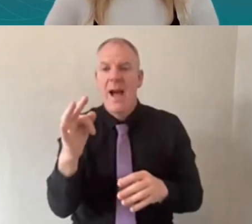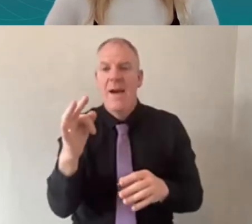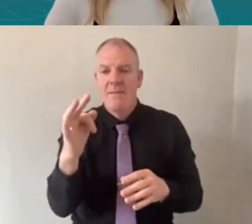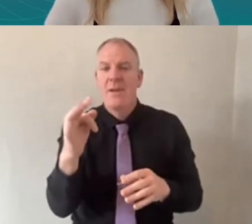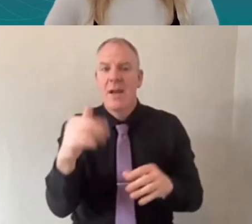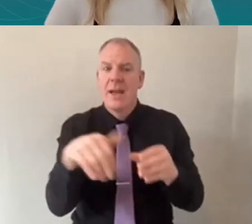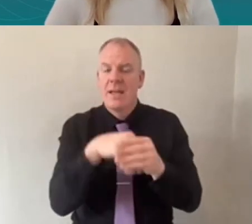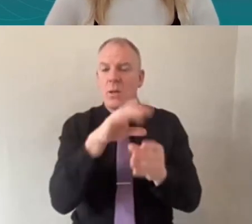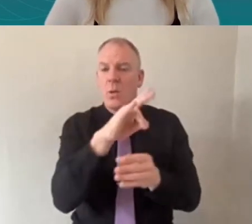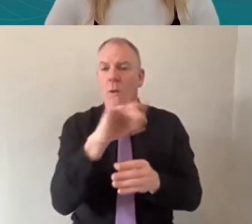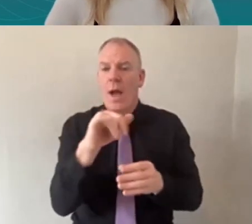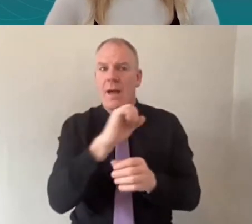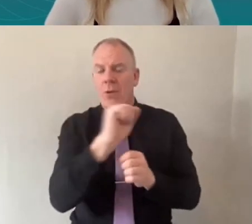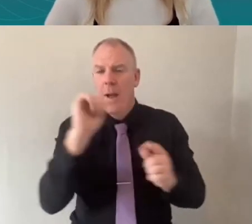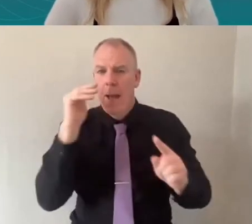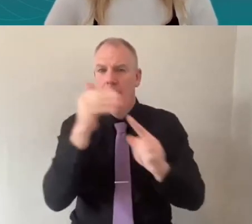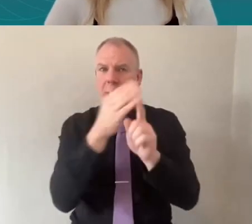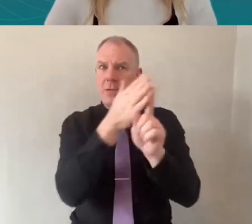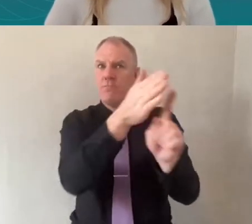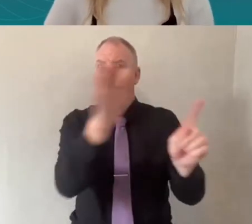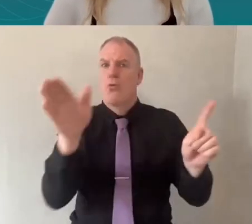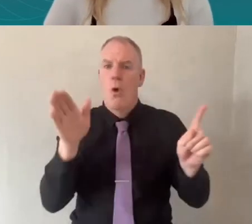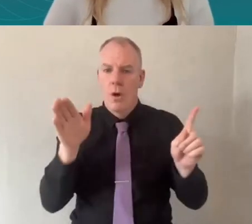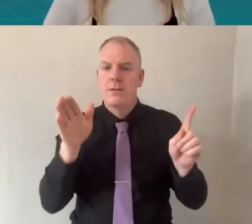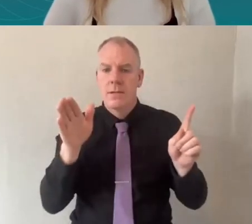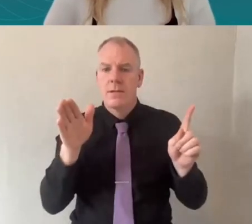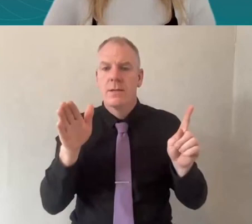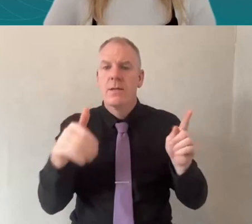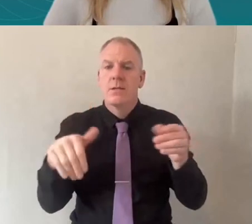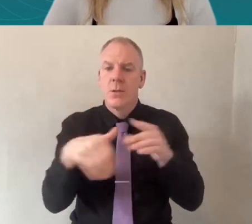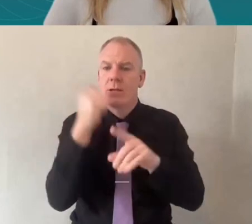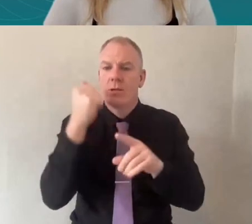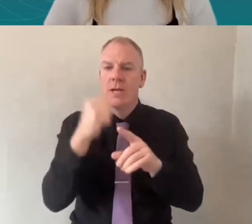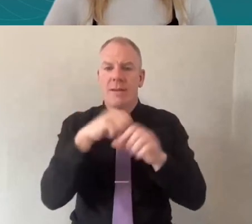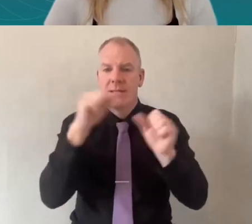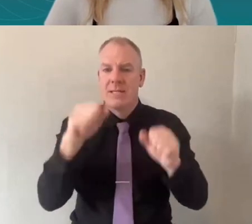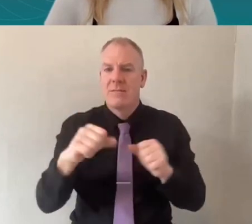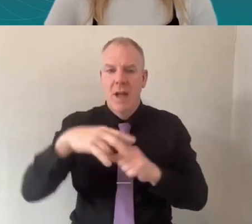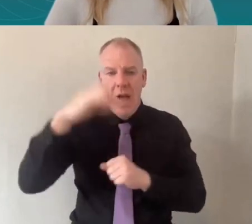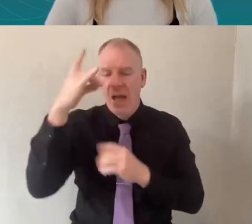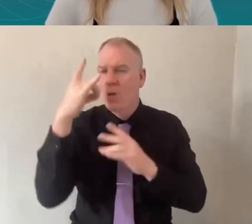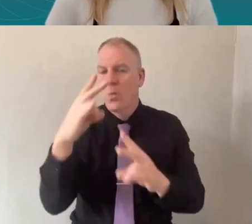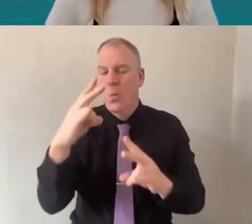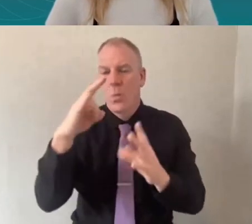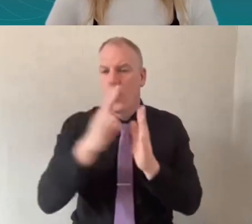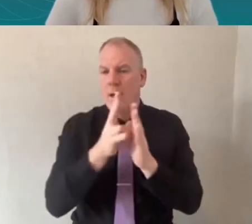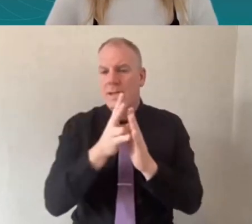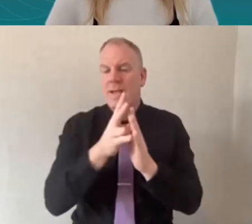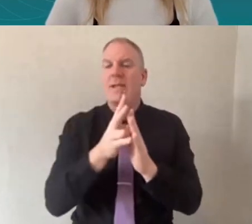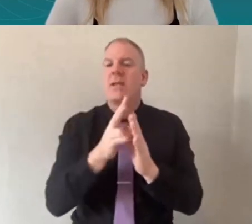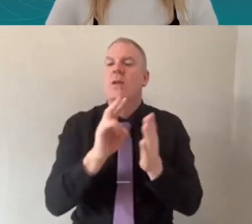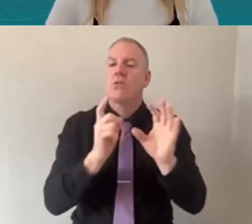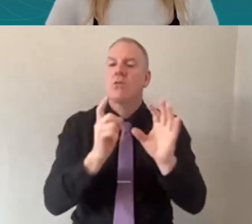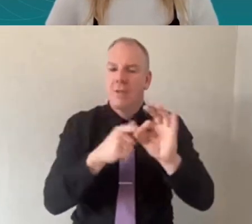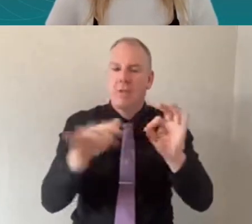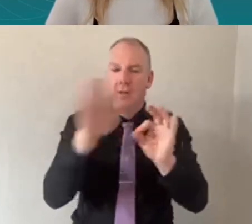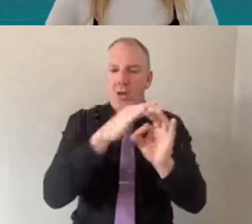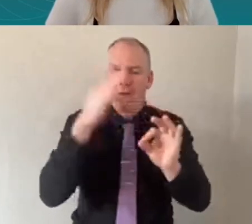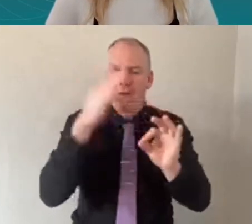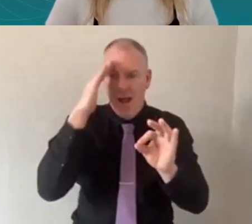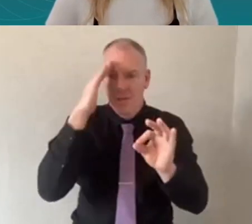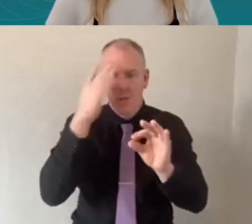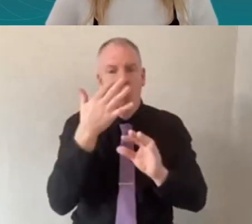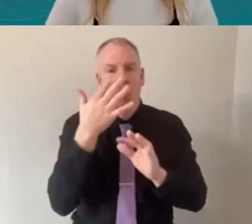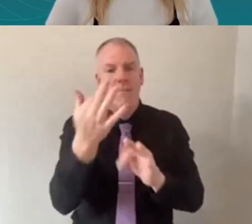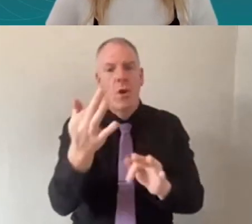shown and a mission set out to achieve a system of high quality and valued qualifications in Ireland. We look forward to working closely with